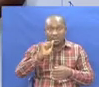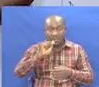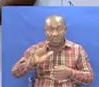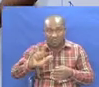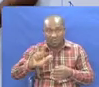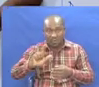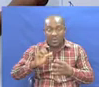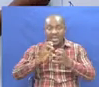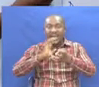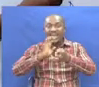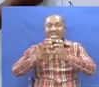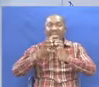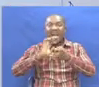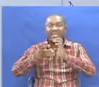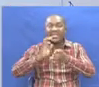remain